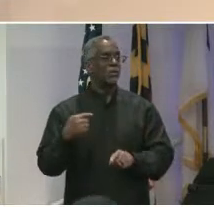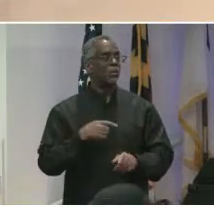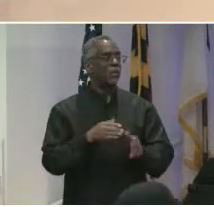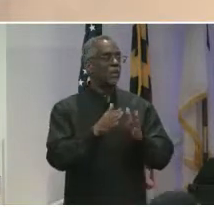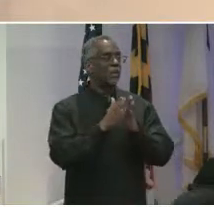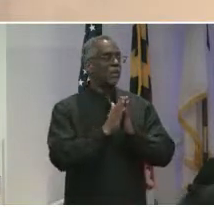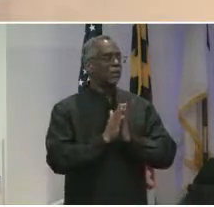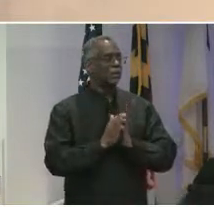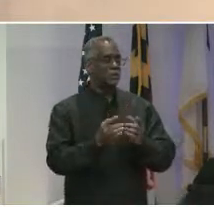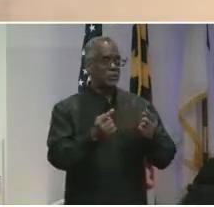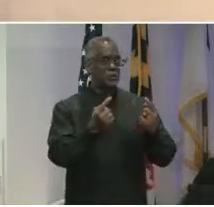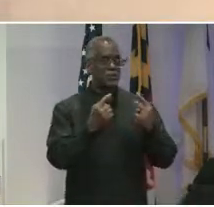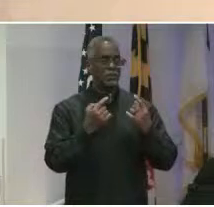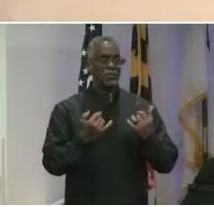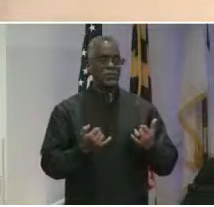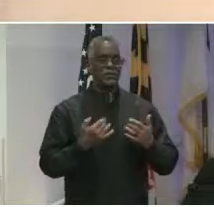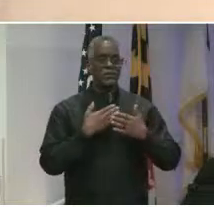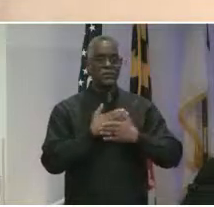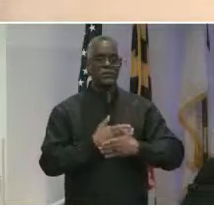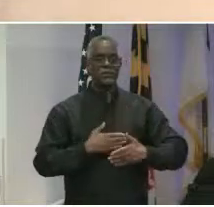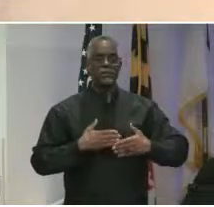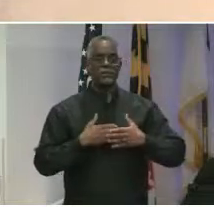come.